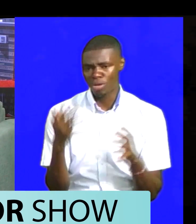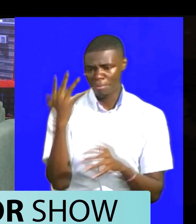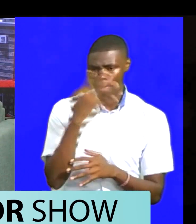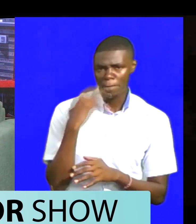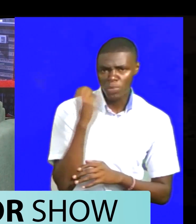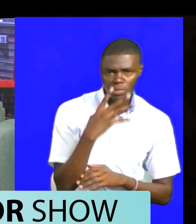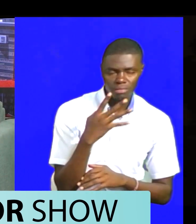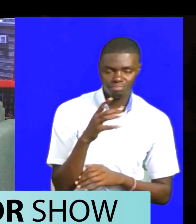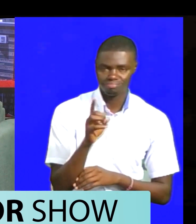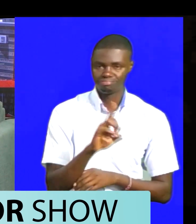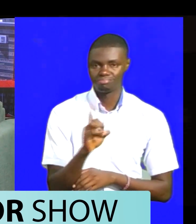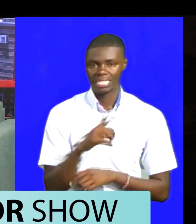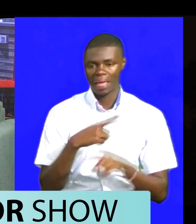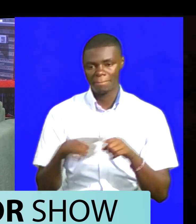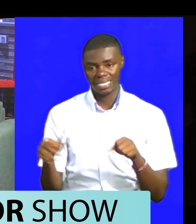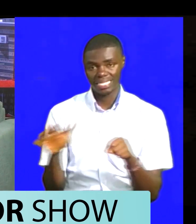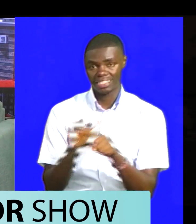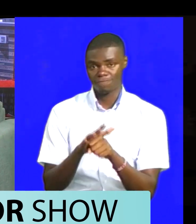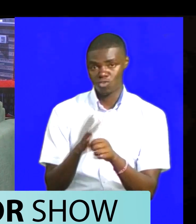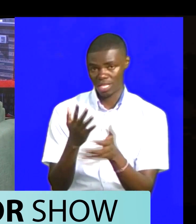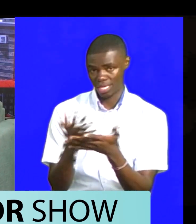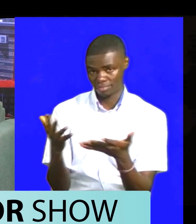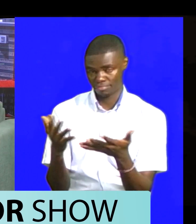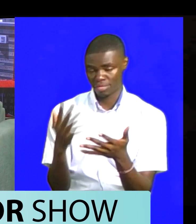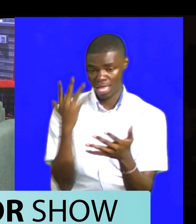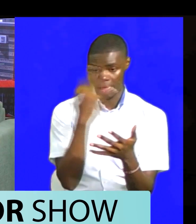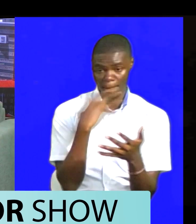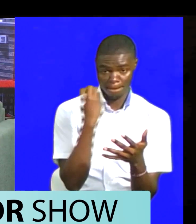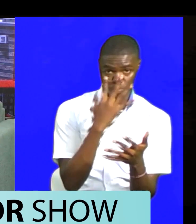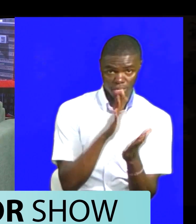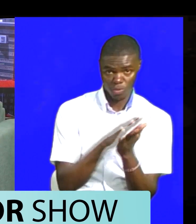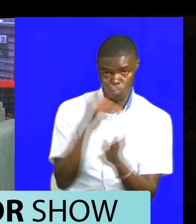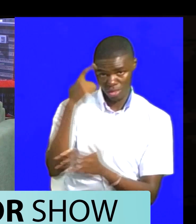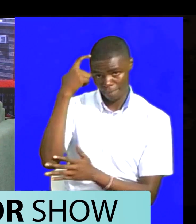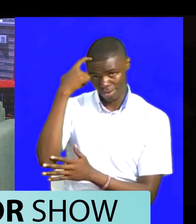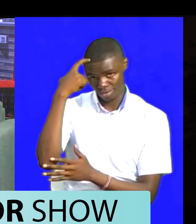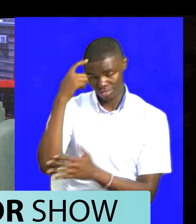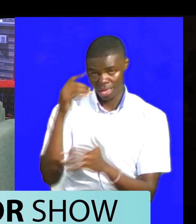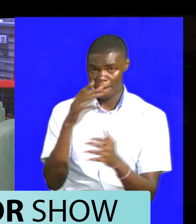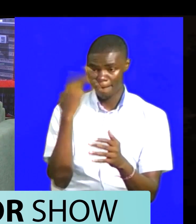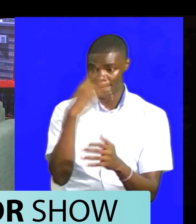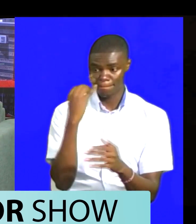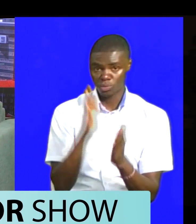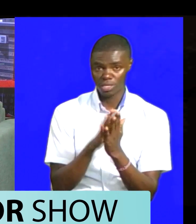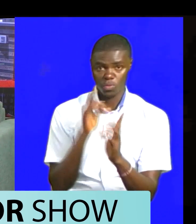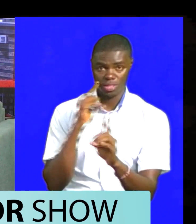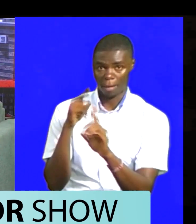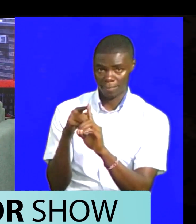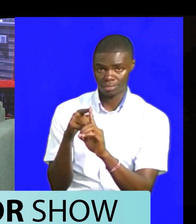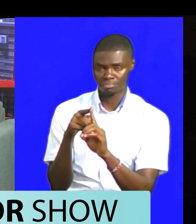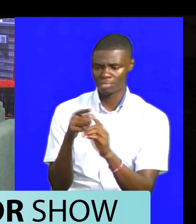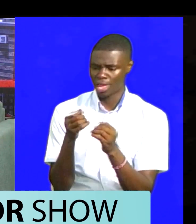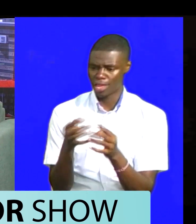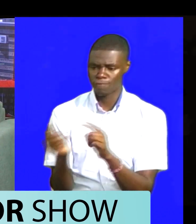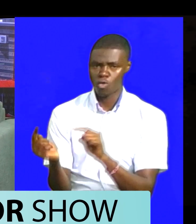mean, modeling is a whole package. It's beauty with brains. I mean, beauty with a purpose. Like when you